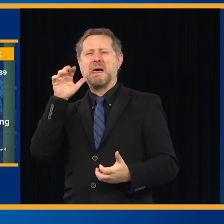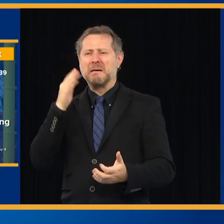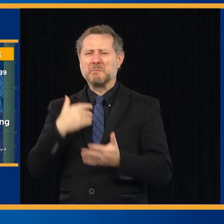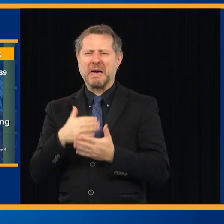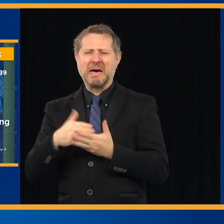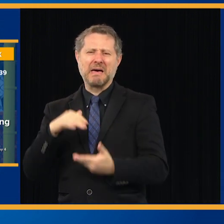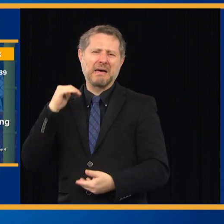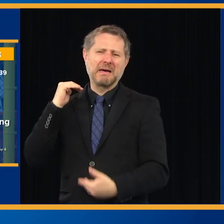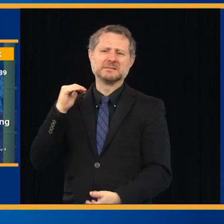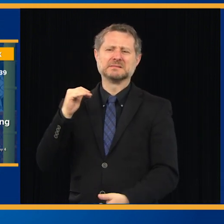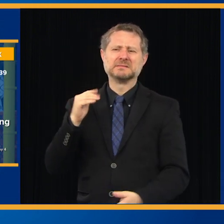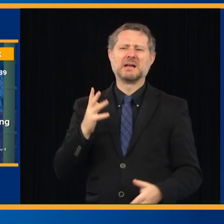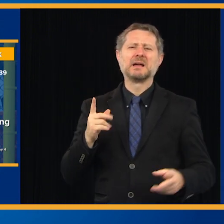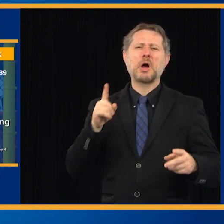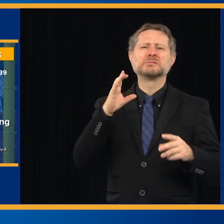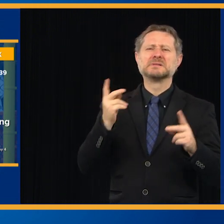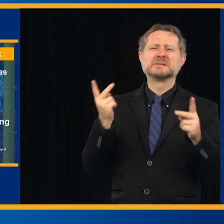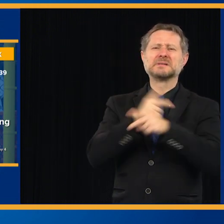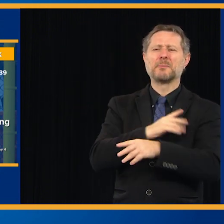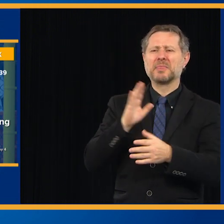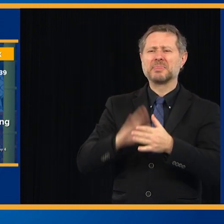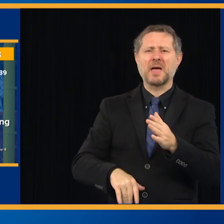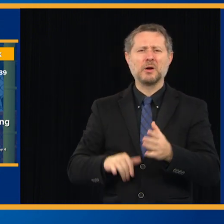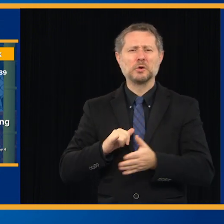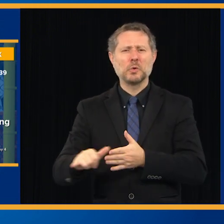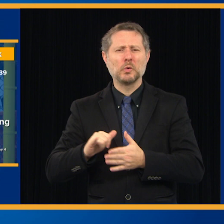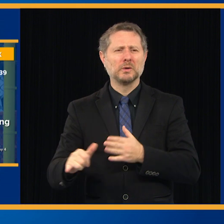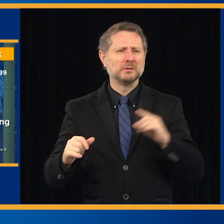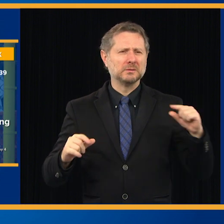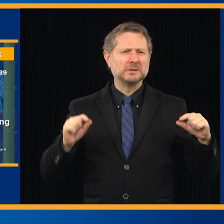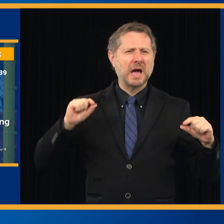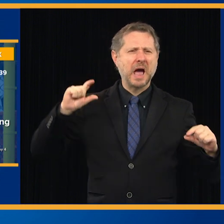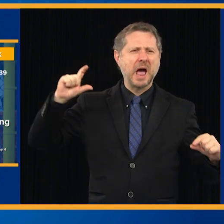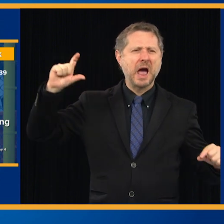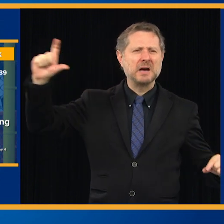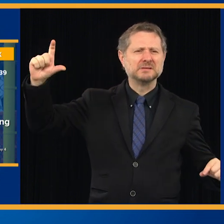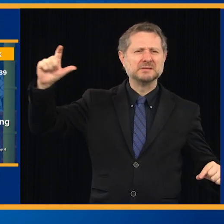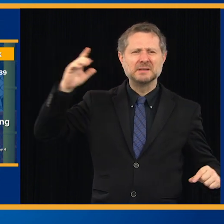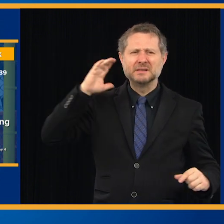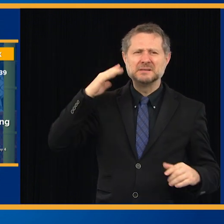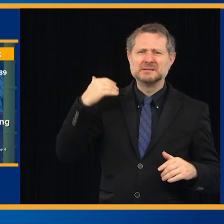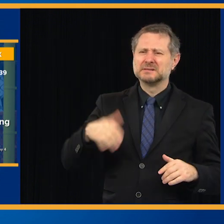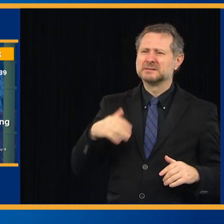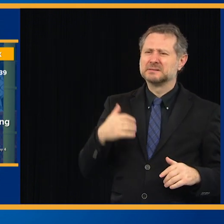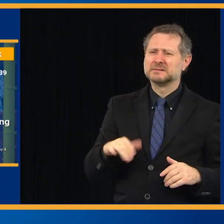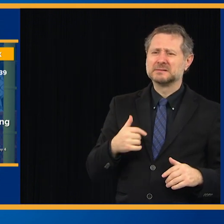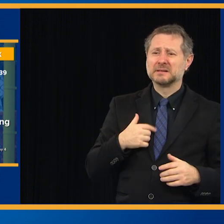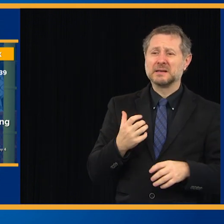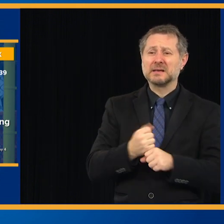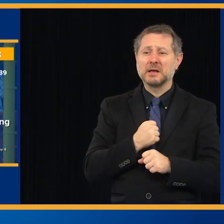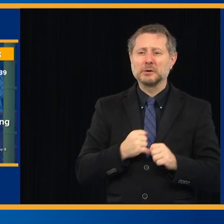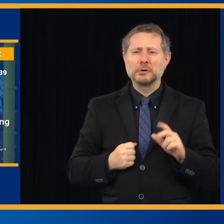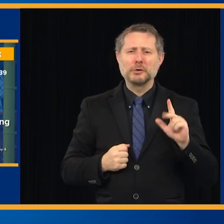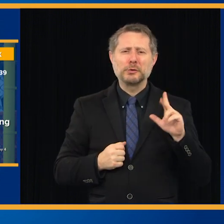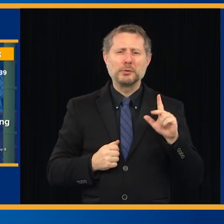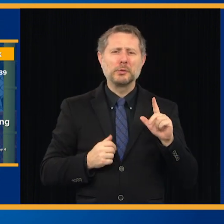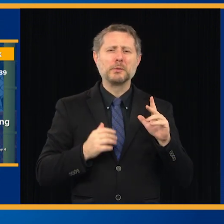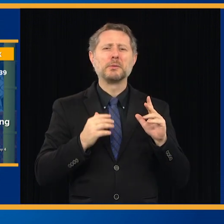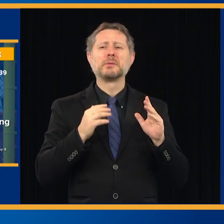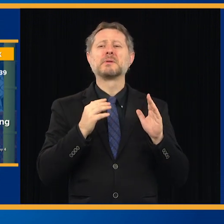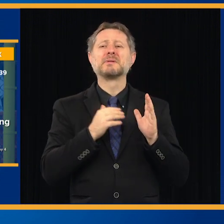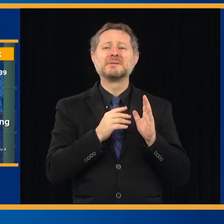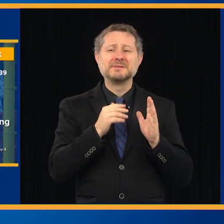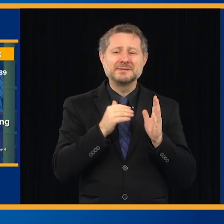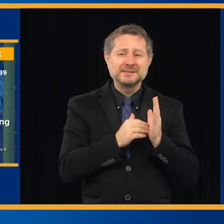100 times what New York got for funding, right? We got about $23,000 for every